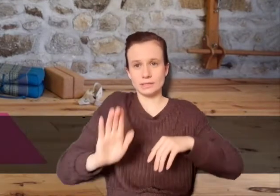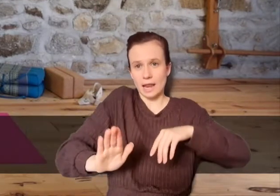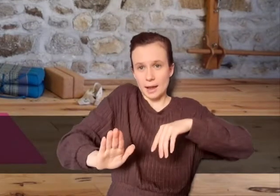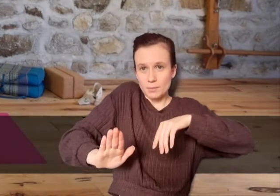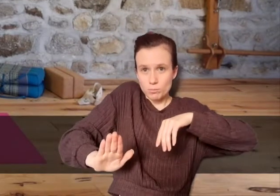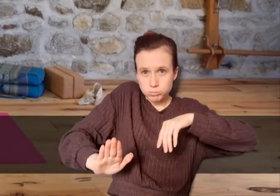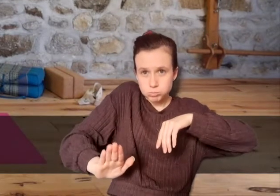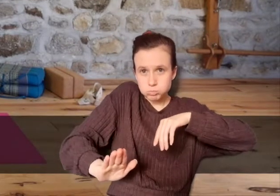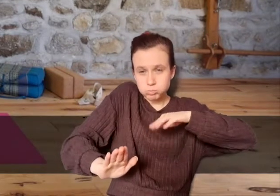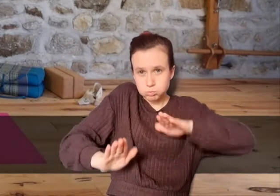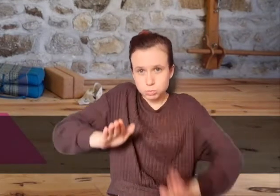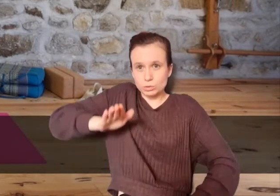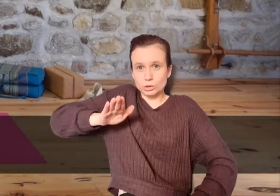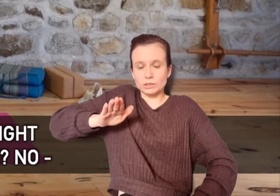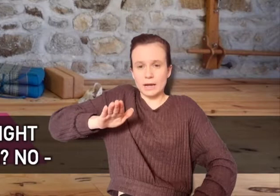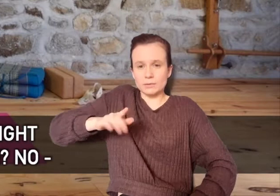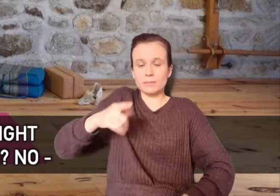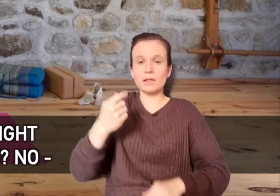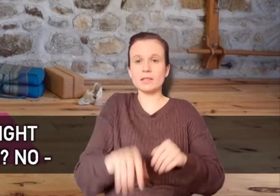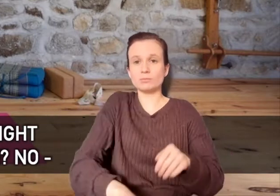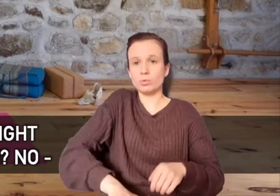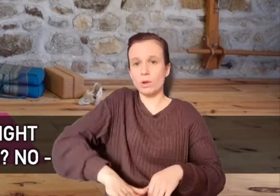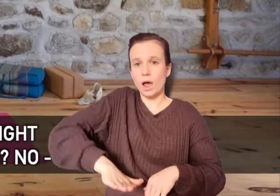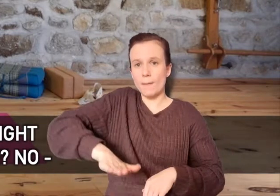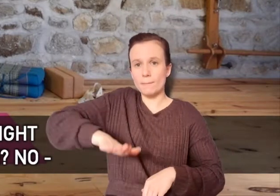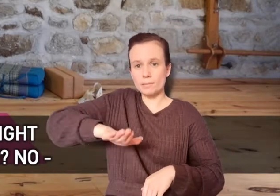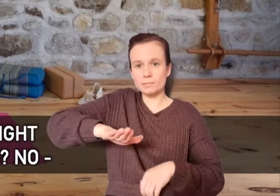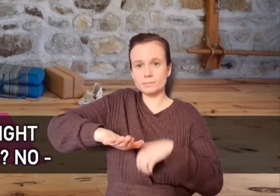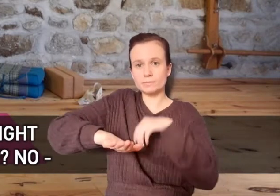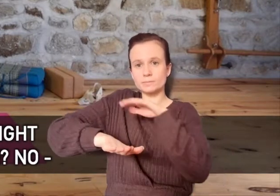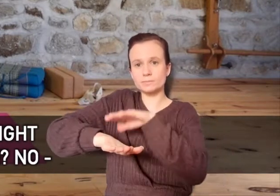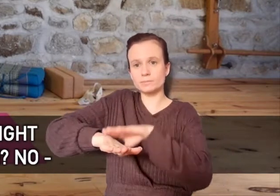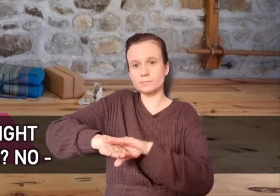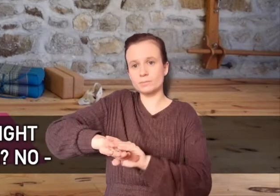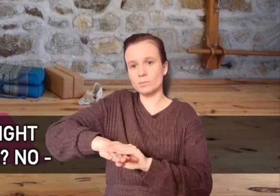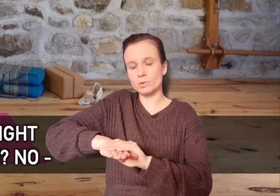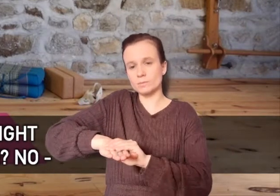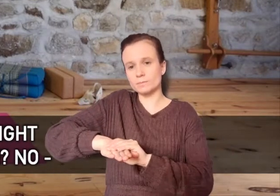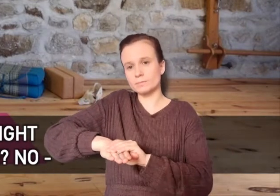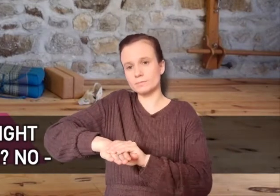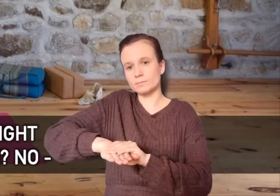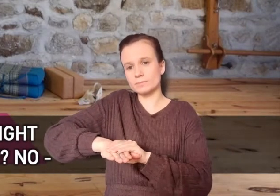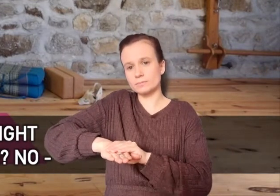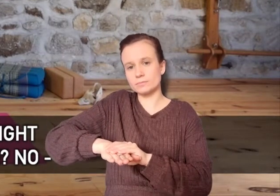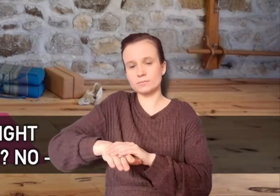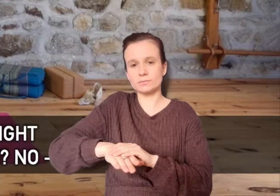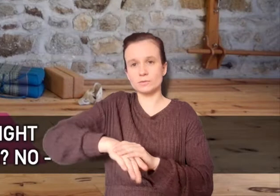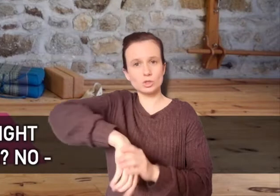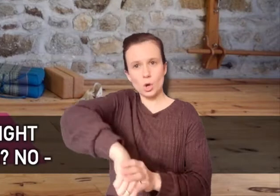keeping the body in that left leg nice and straight. And you want to now check this right leg. Are we dropping that leg